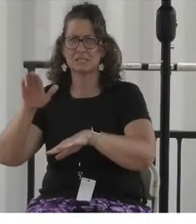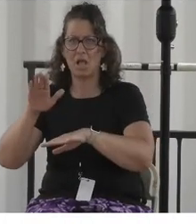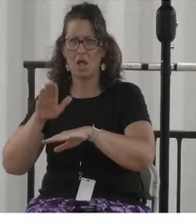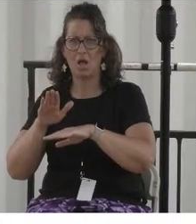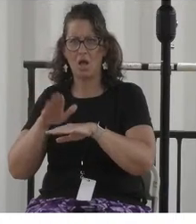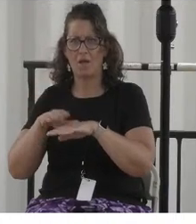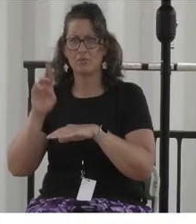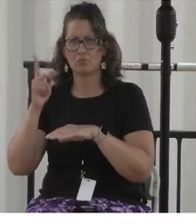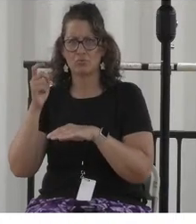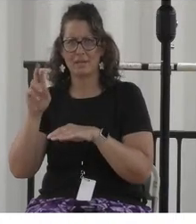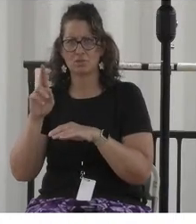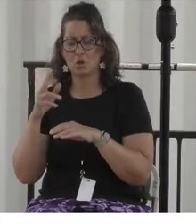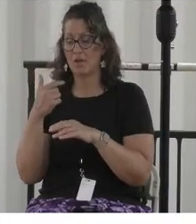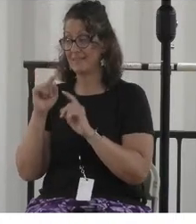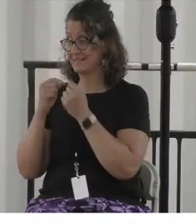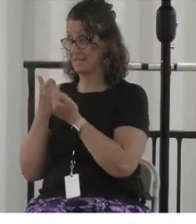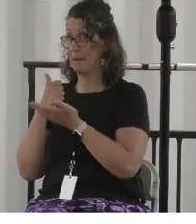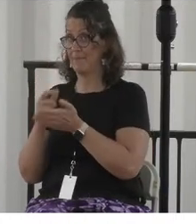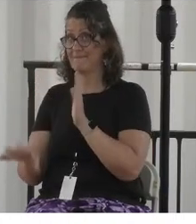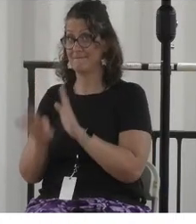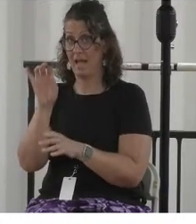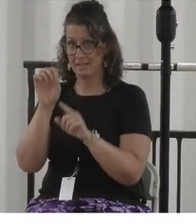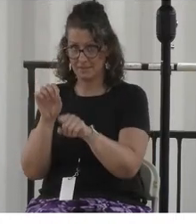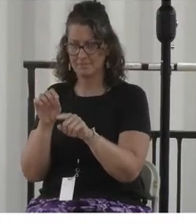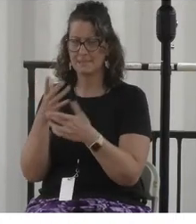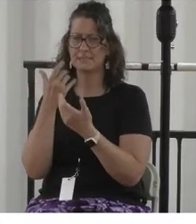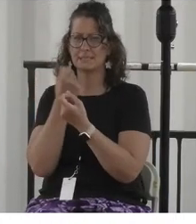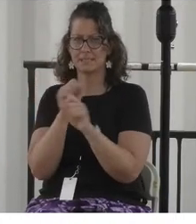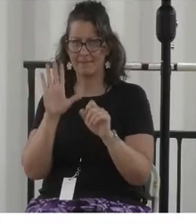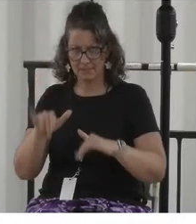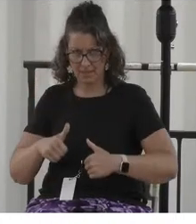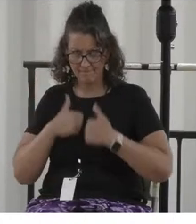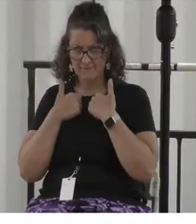team there to locate that ranger and save that ranger's life.